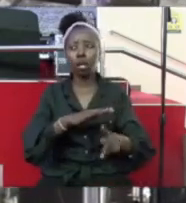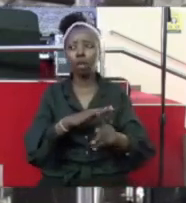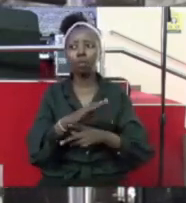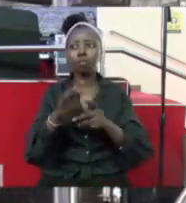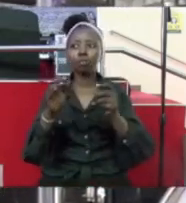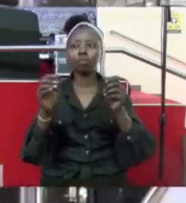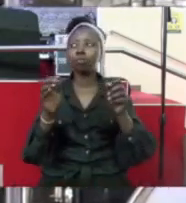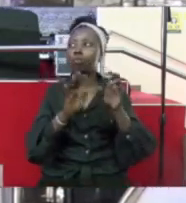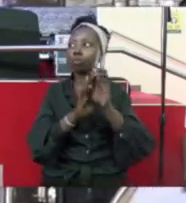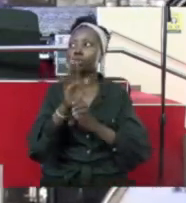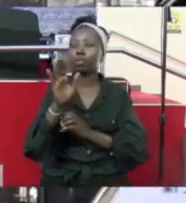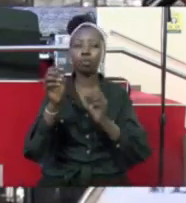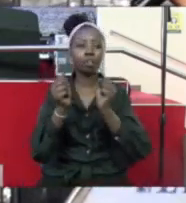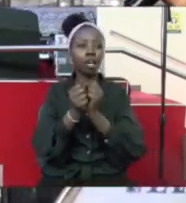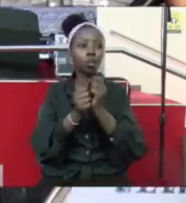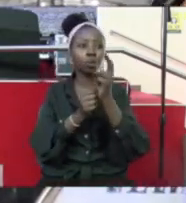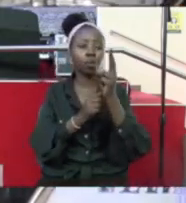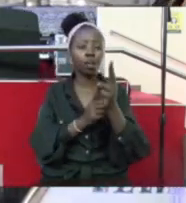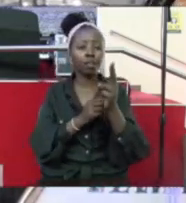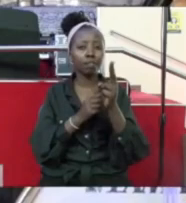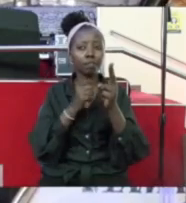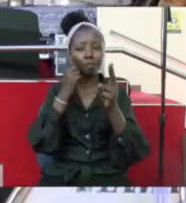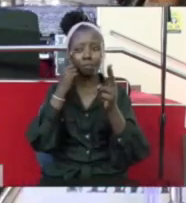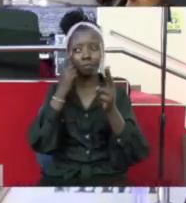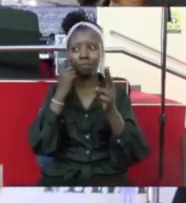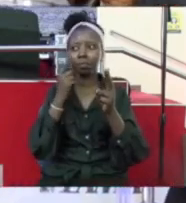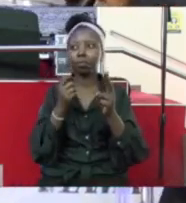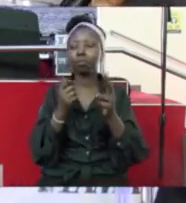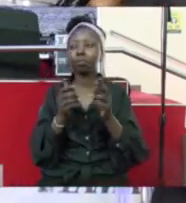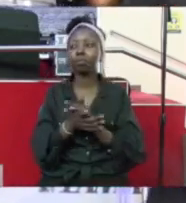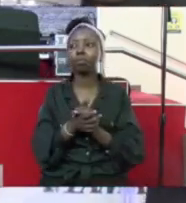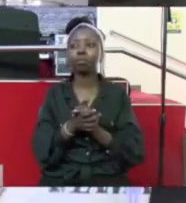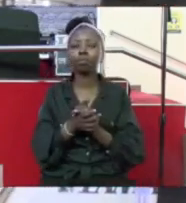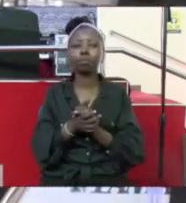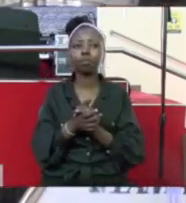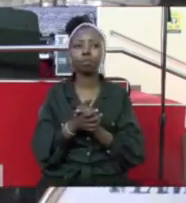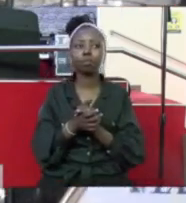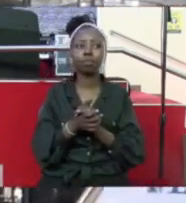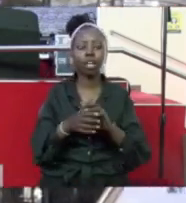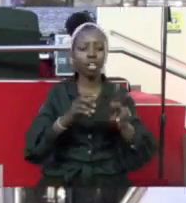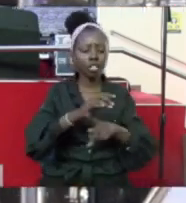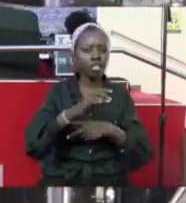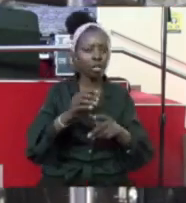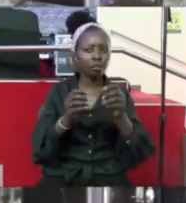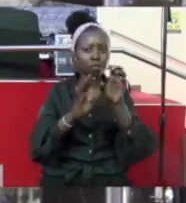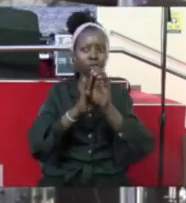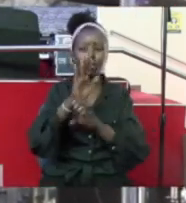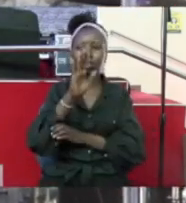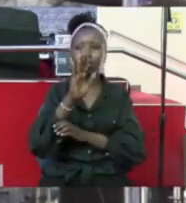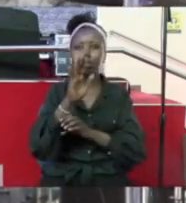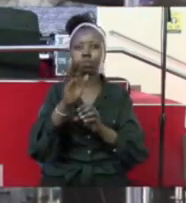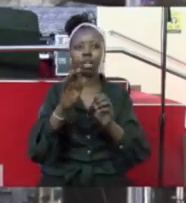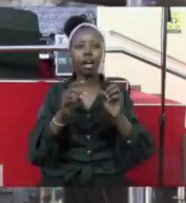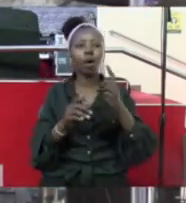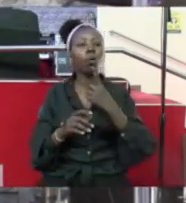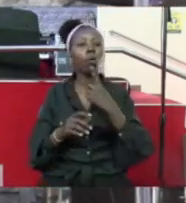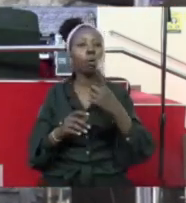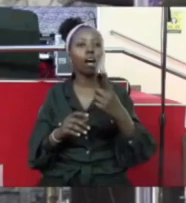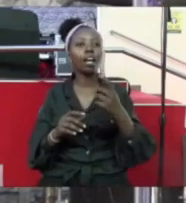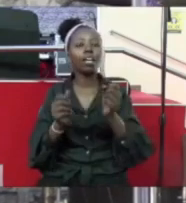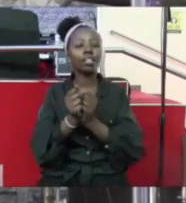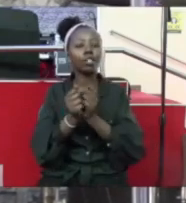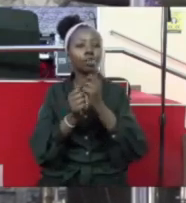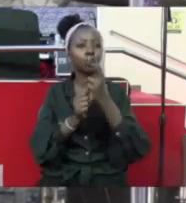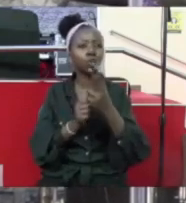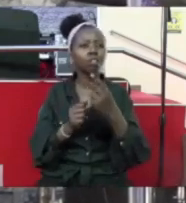Zaburi 113. 112 verse 2 and 3. 112. Yeah, and I was